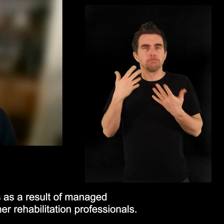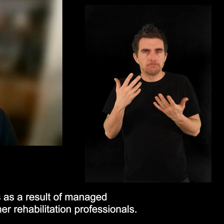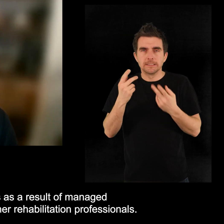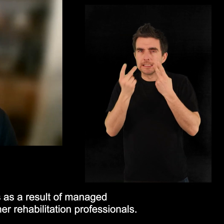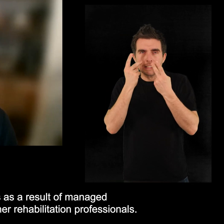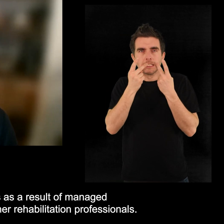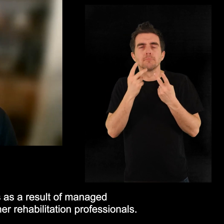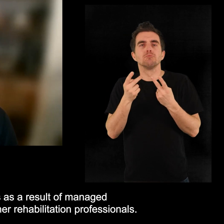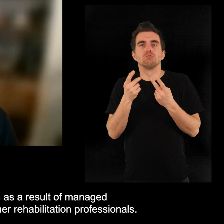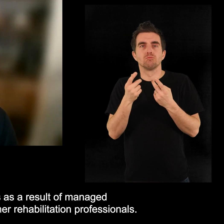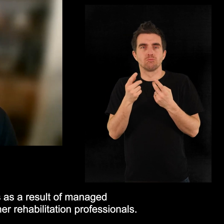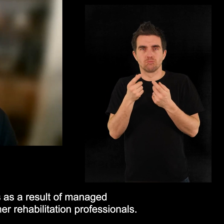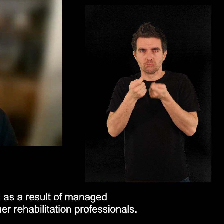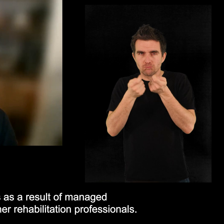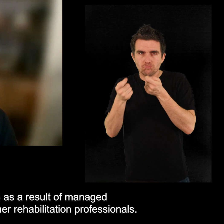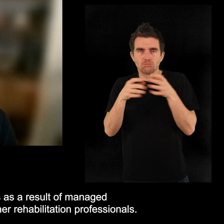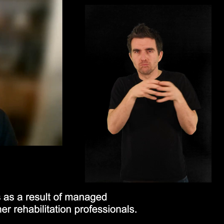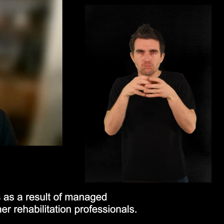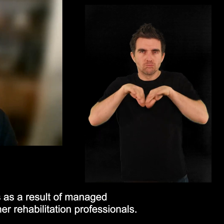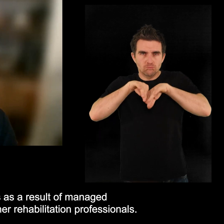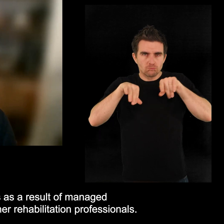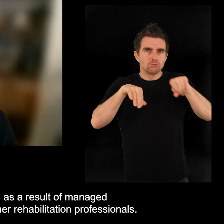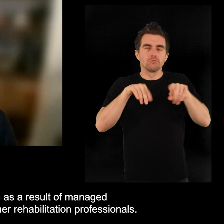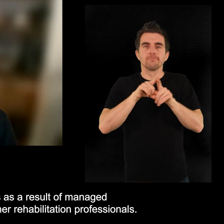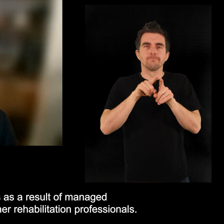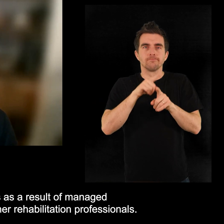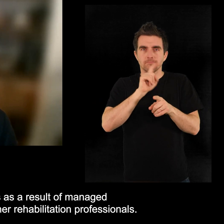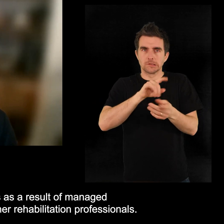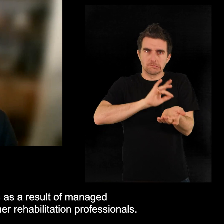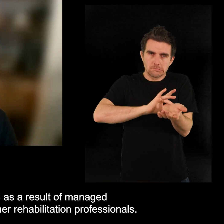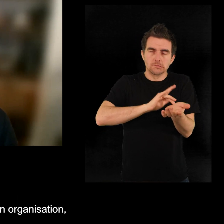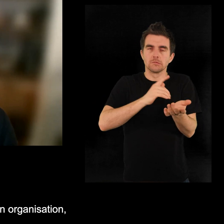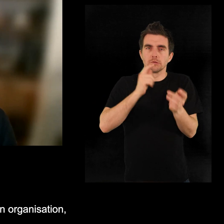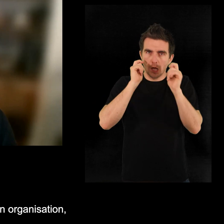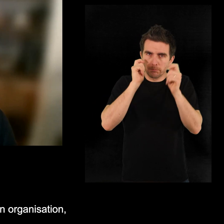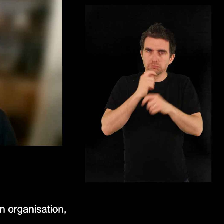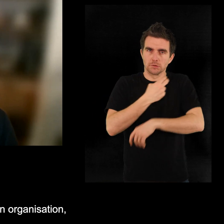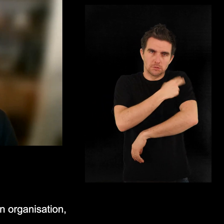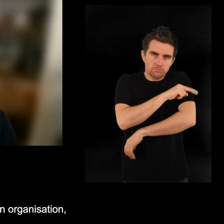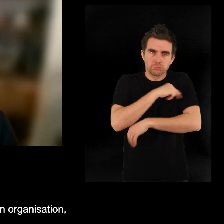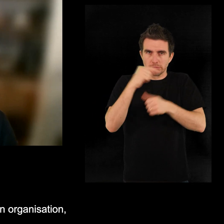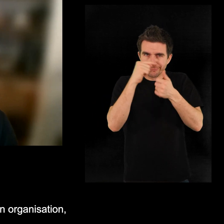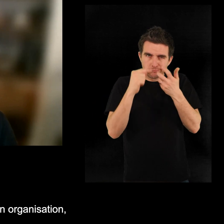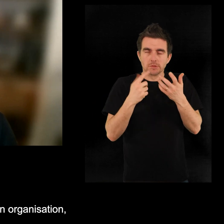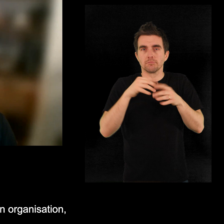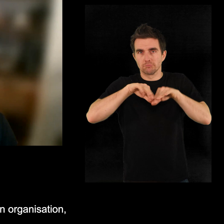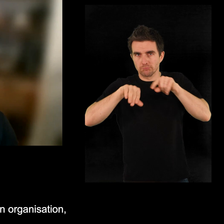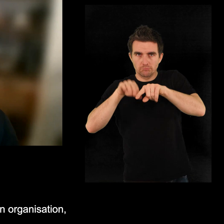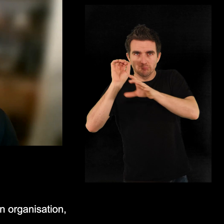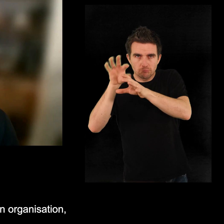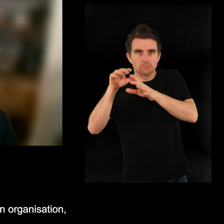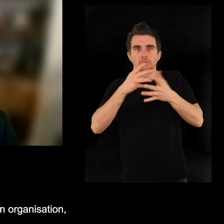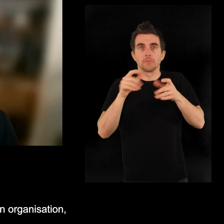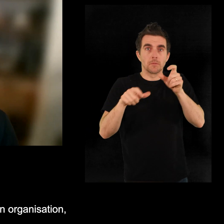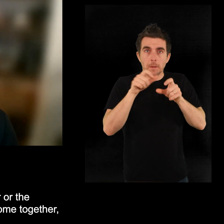sometimes as a result of being managed in groups by medical and other rehabilitation professionals sometimes due to families of disabled people